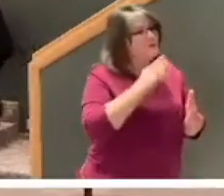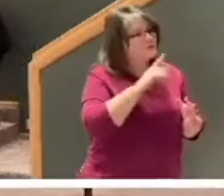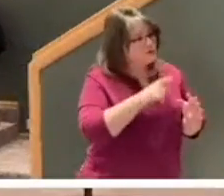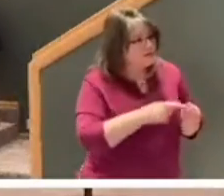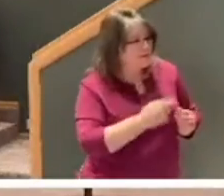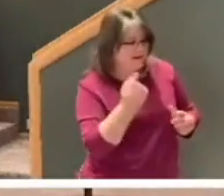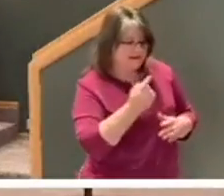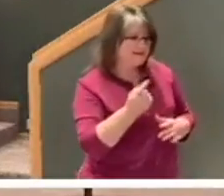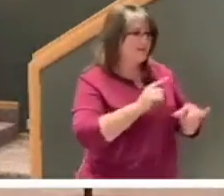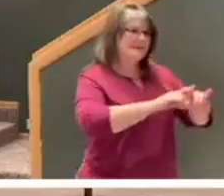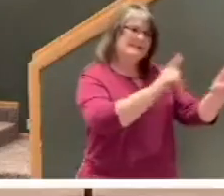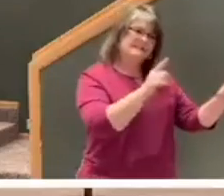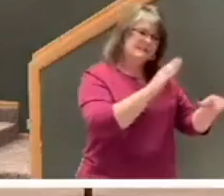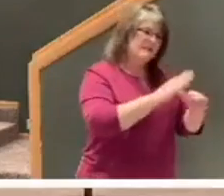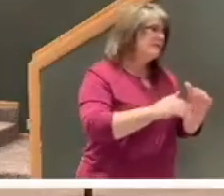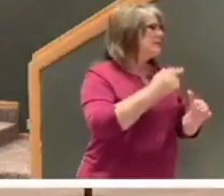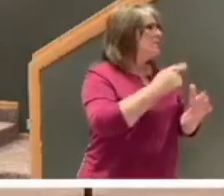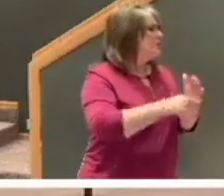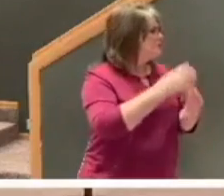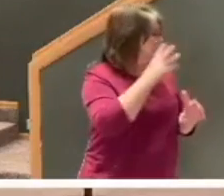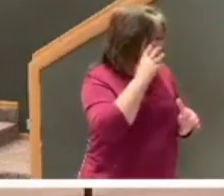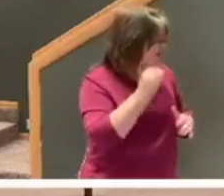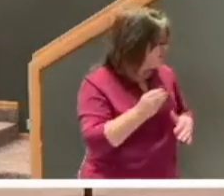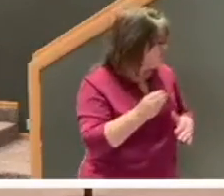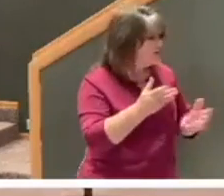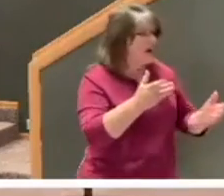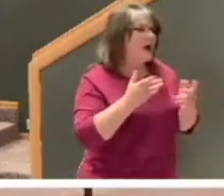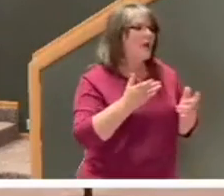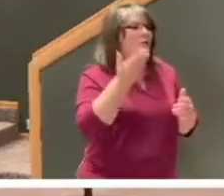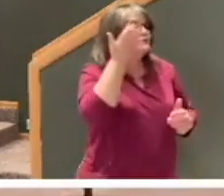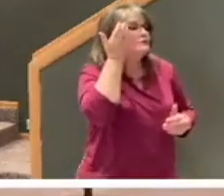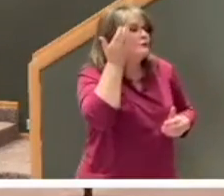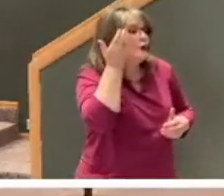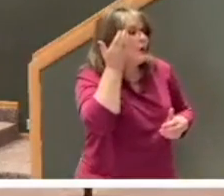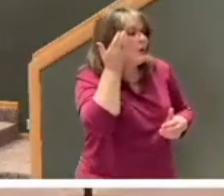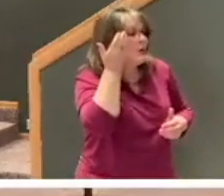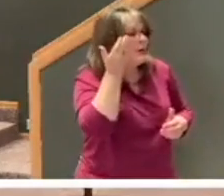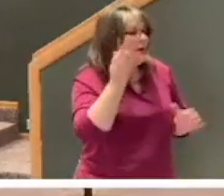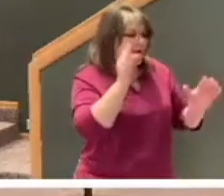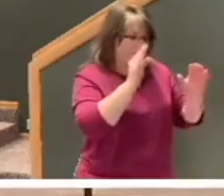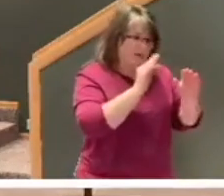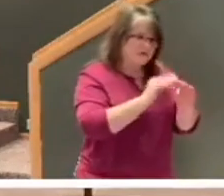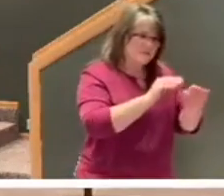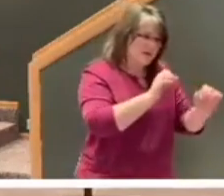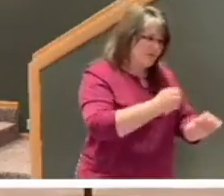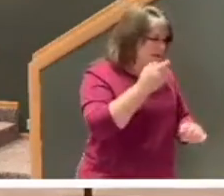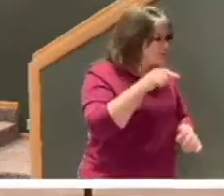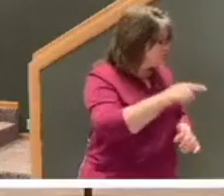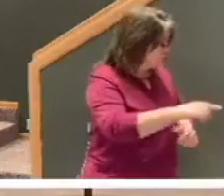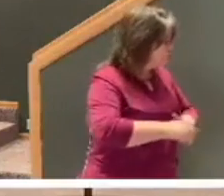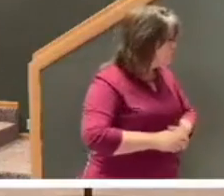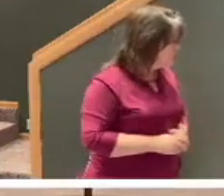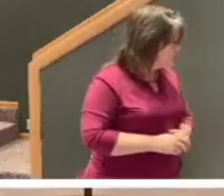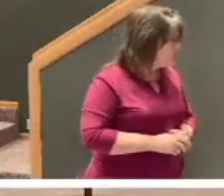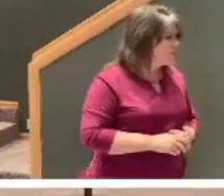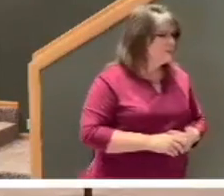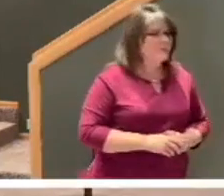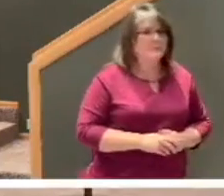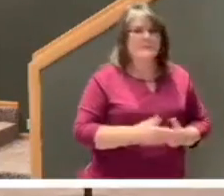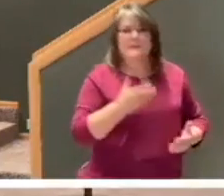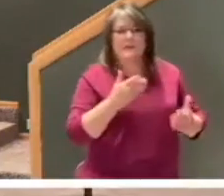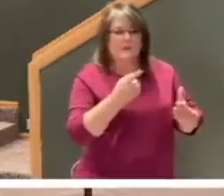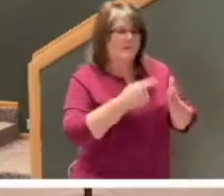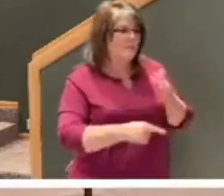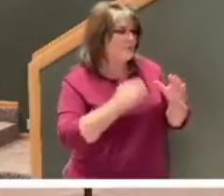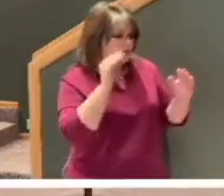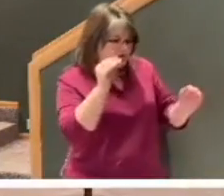about is something different than what you've experienced, I want you to know that there's more available to you. Maybe it's what you've